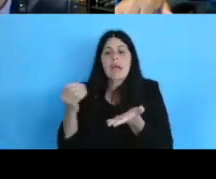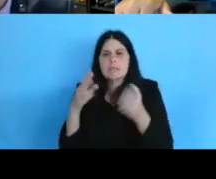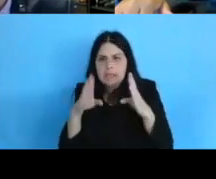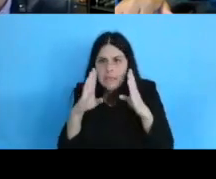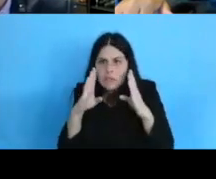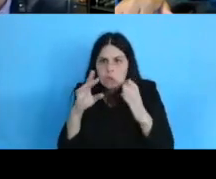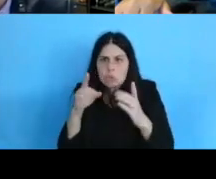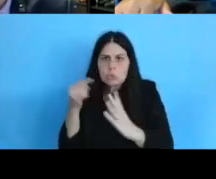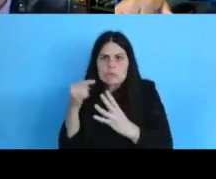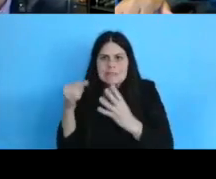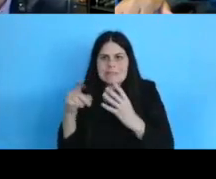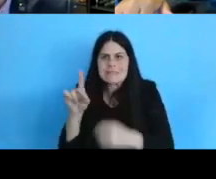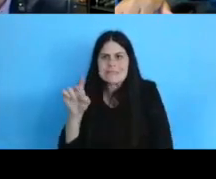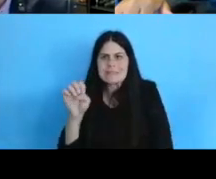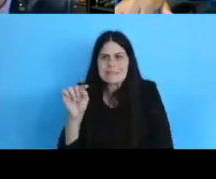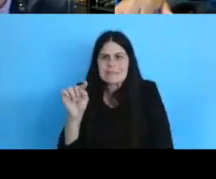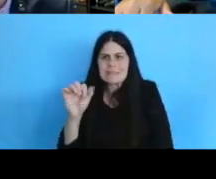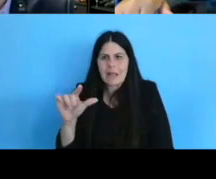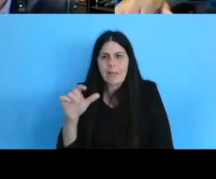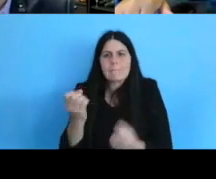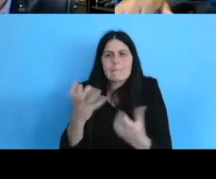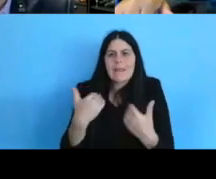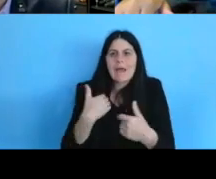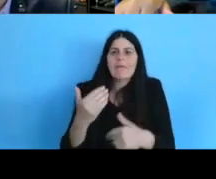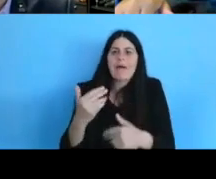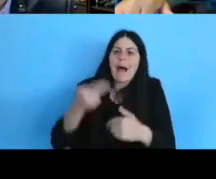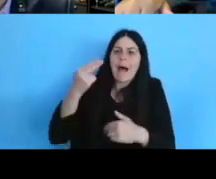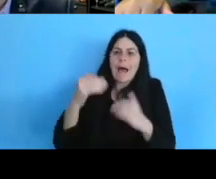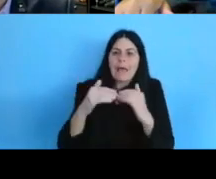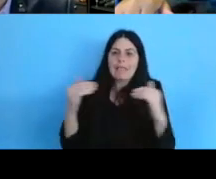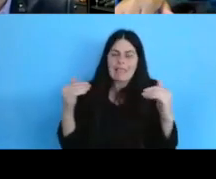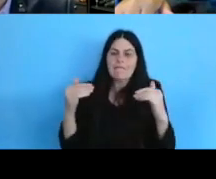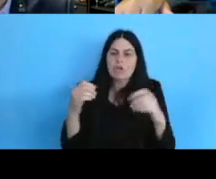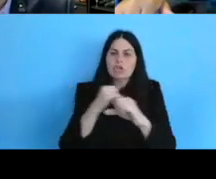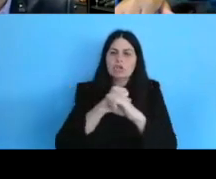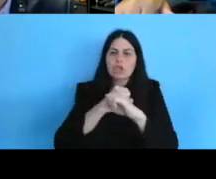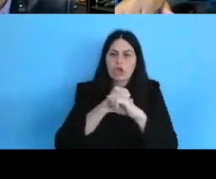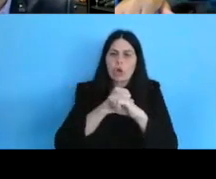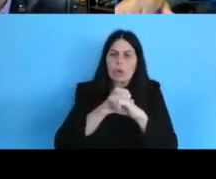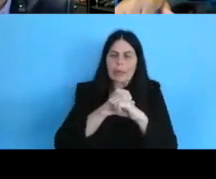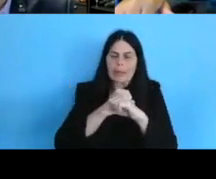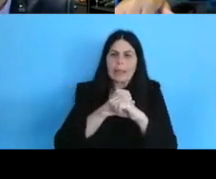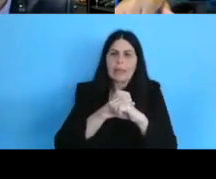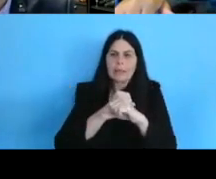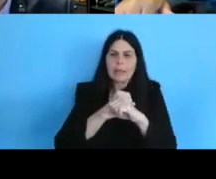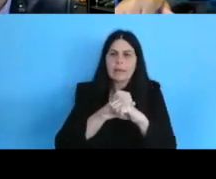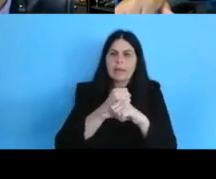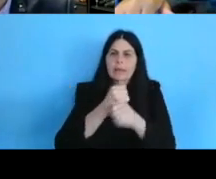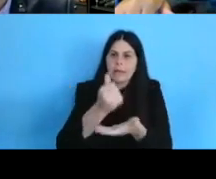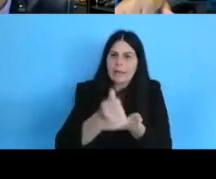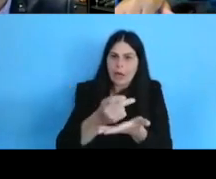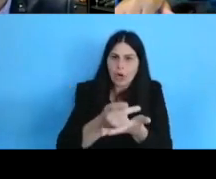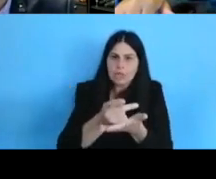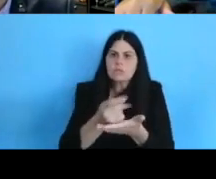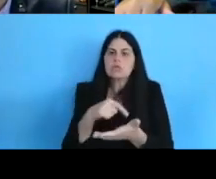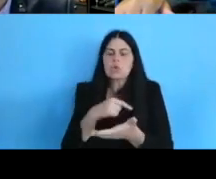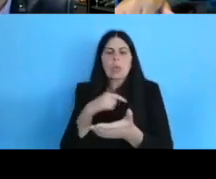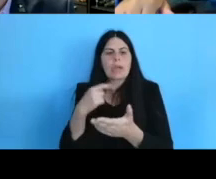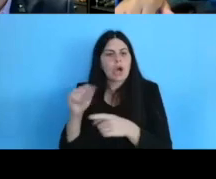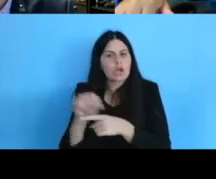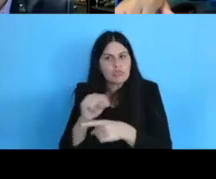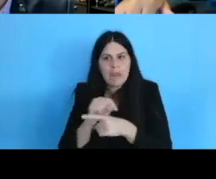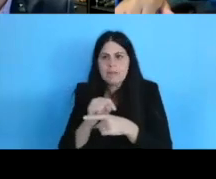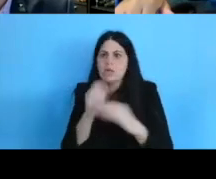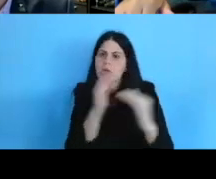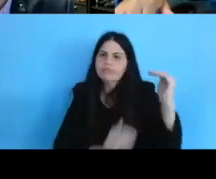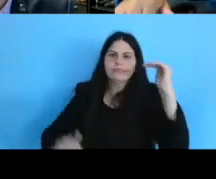level security clearances, and we all are trained to meet the highest standards when it comes to ethics,